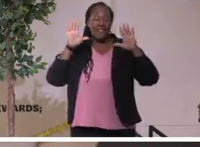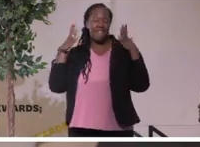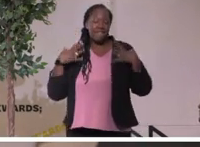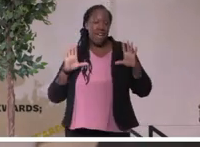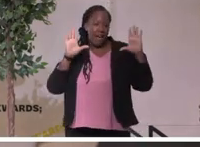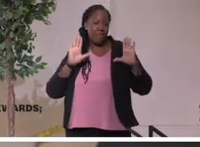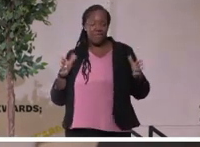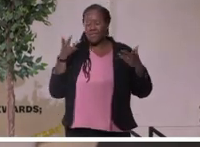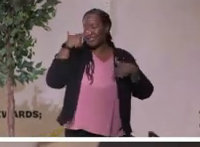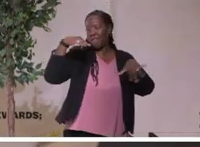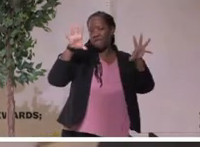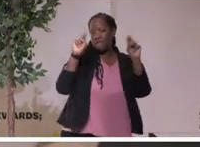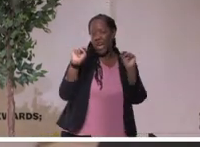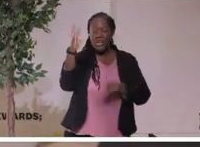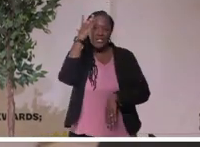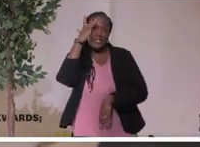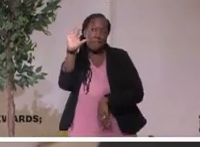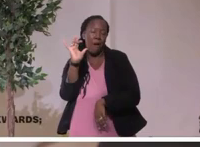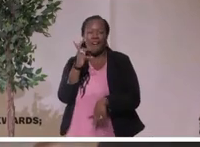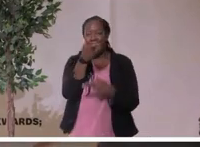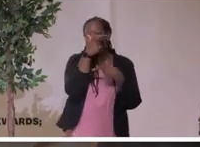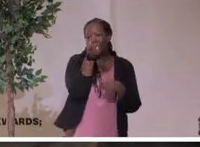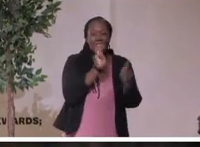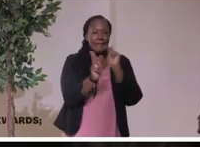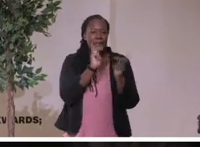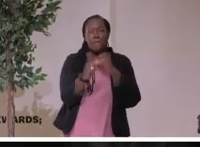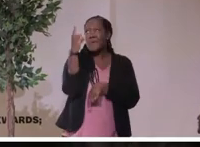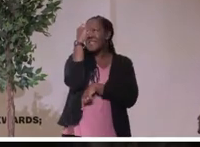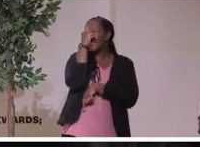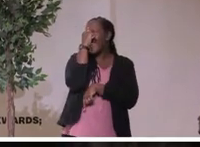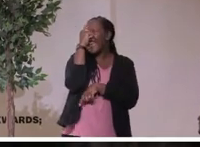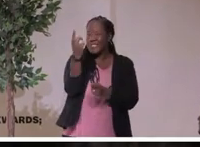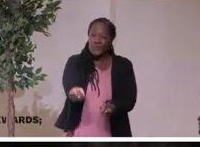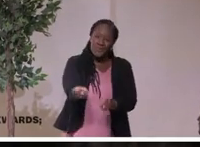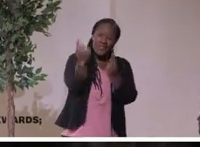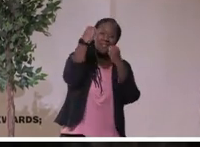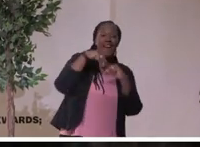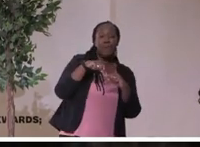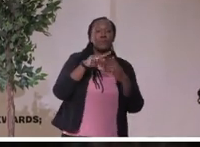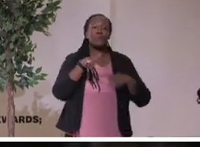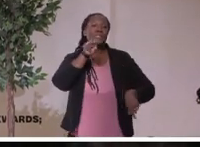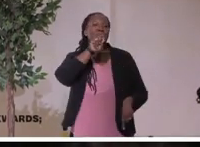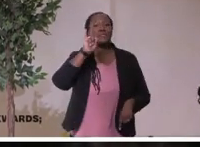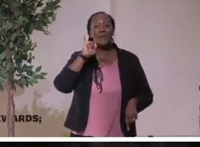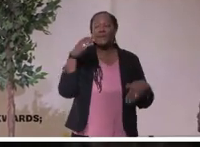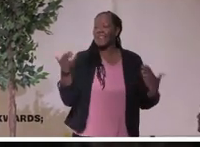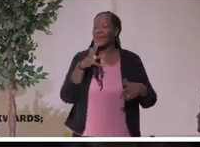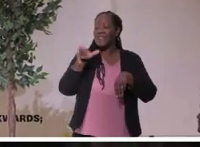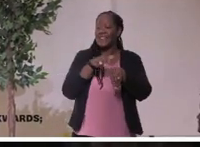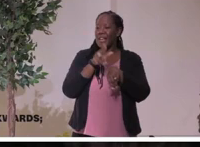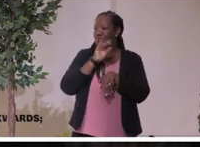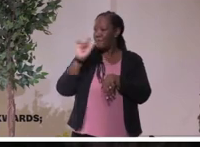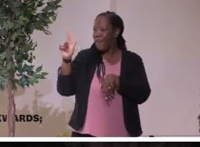fun, most smart, most interesting people we can think of to come down to the Smithsonian and the National Mall and help